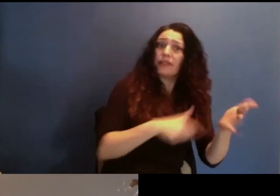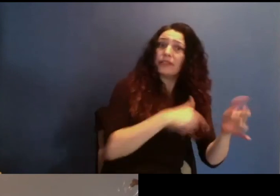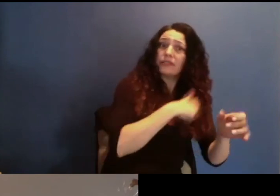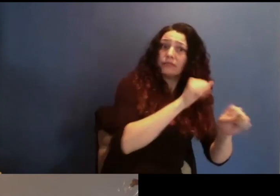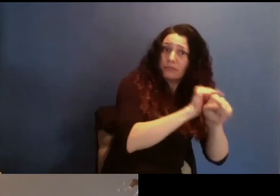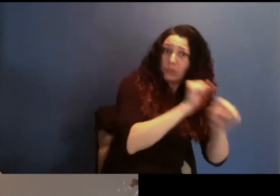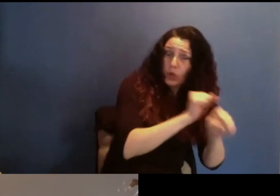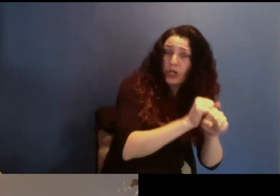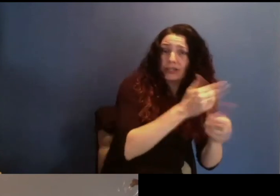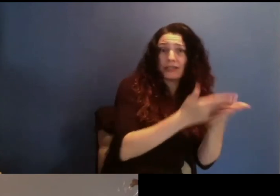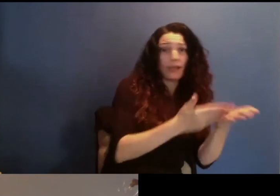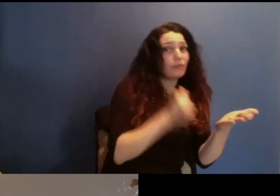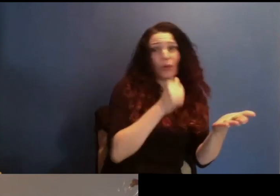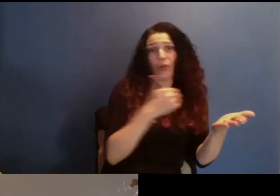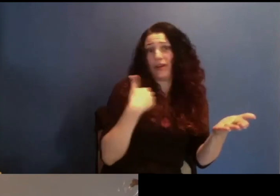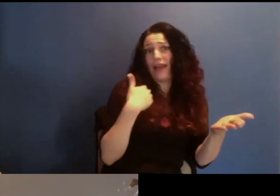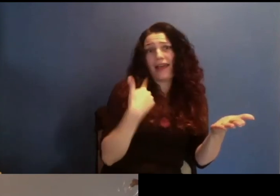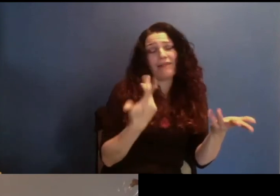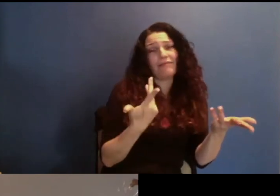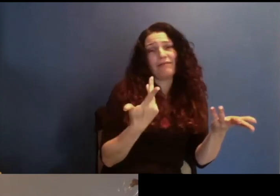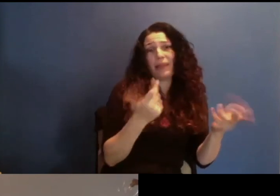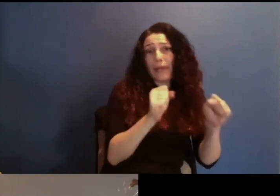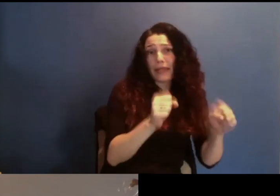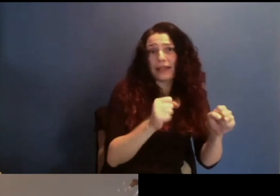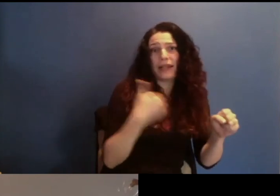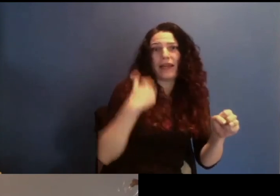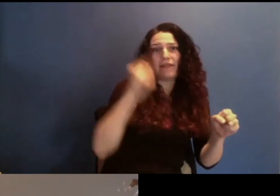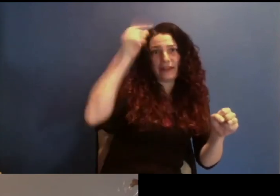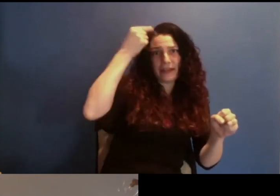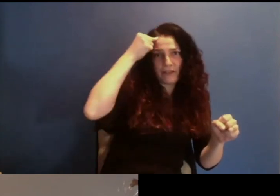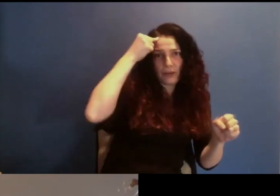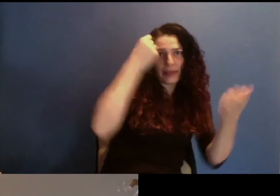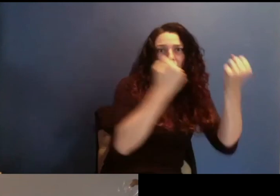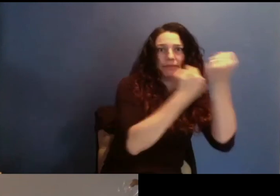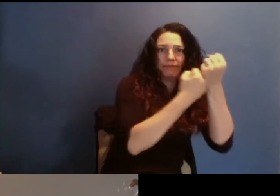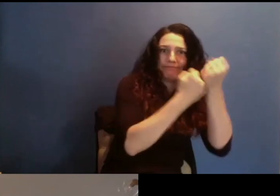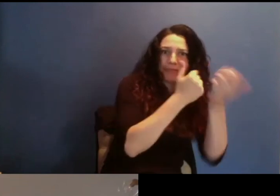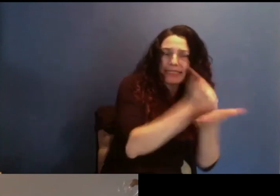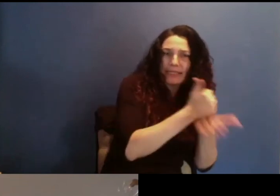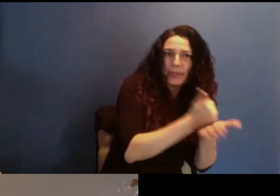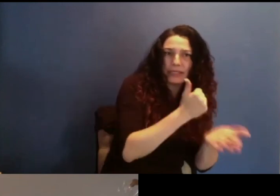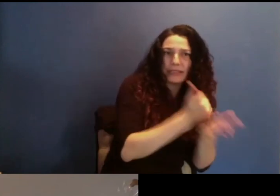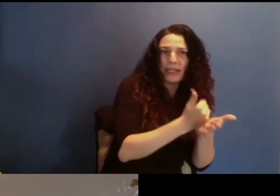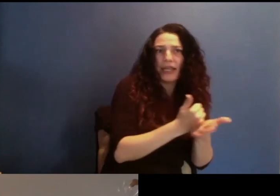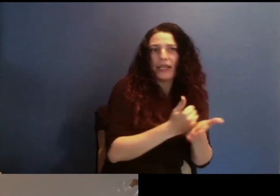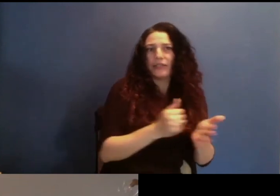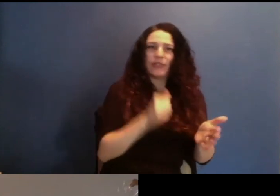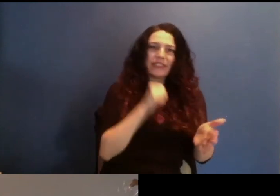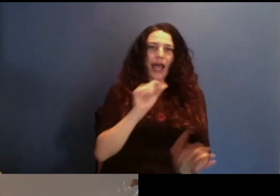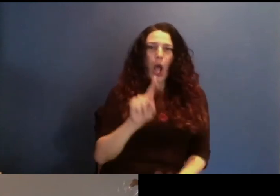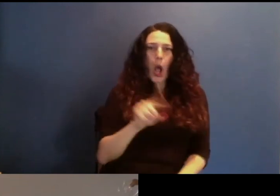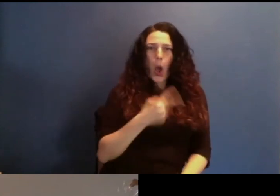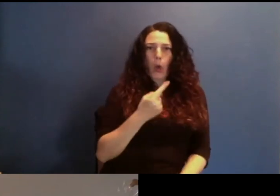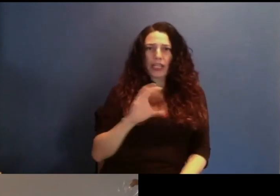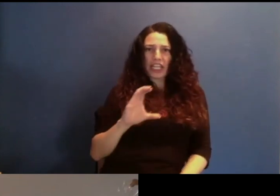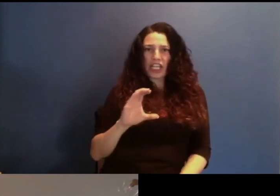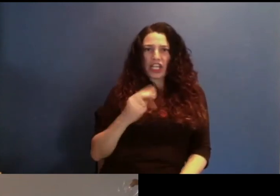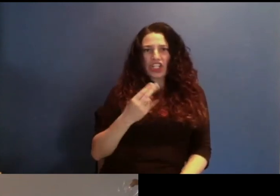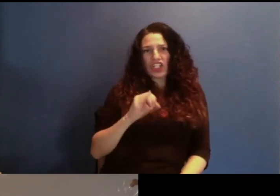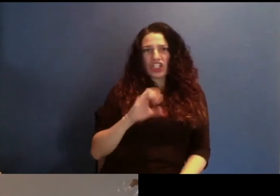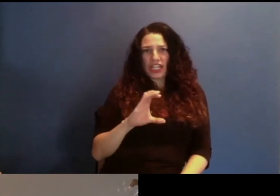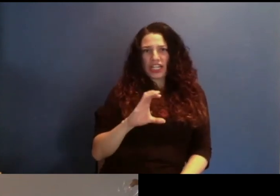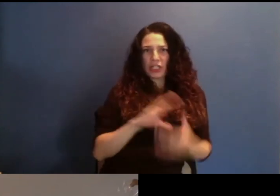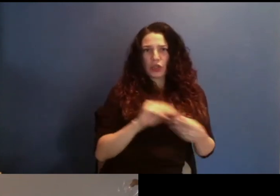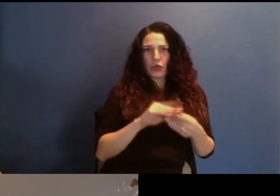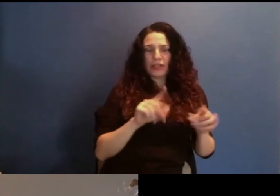to justify all those stories. It's like, you can't tell the chic one and not the gritty one.